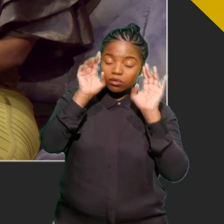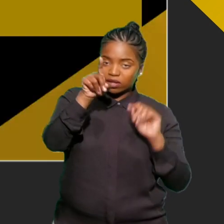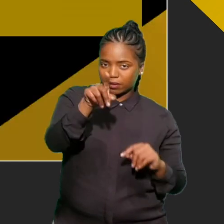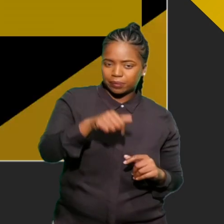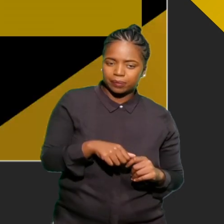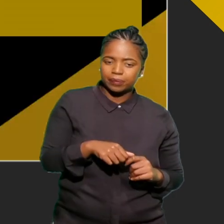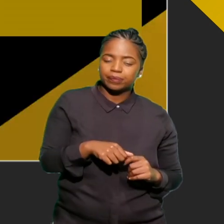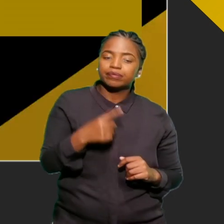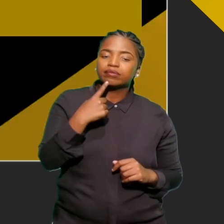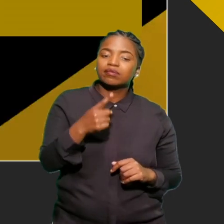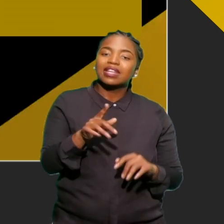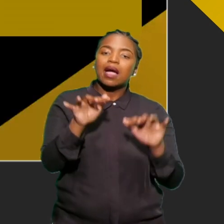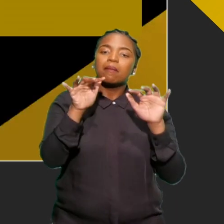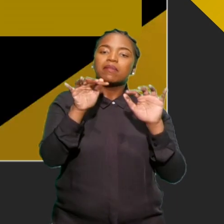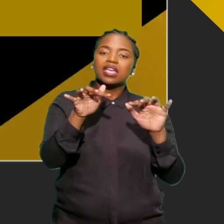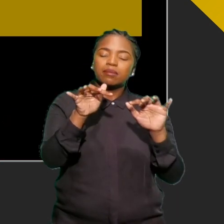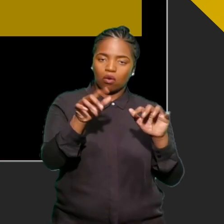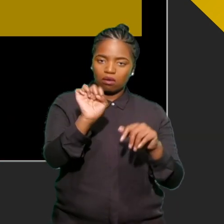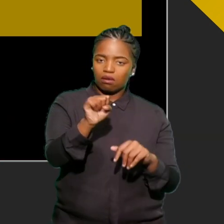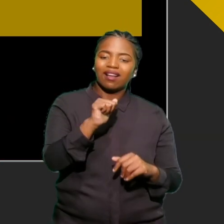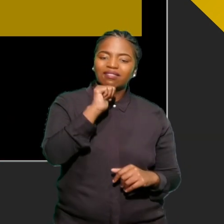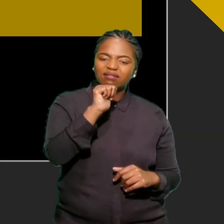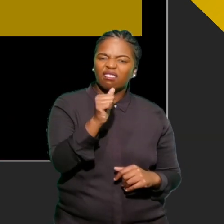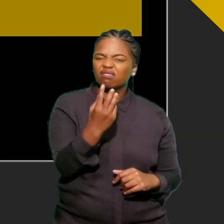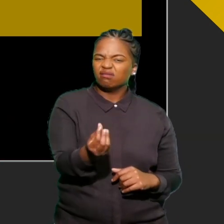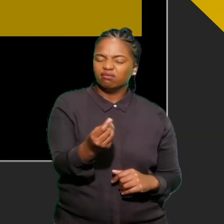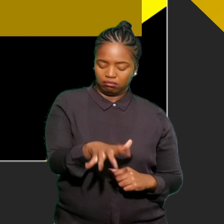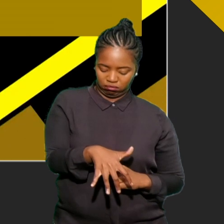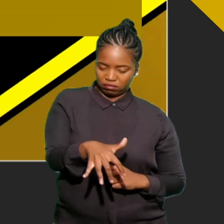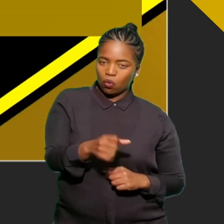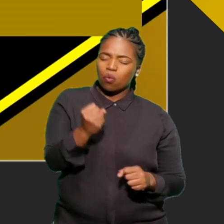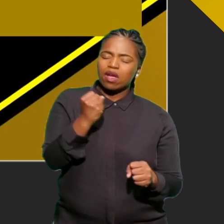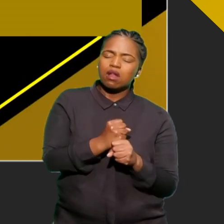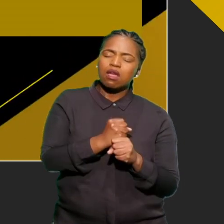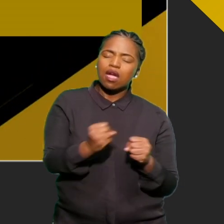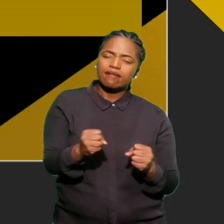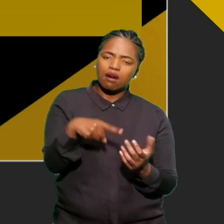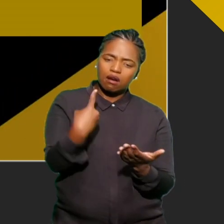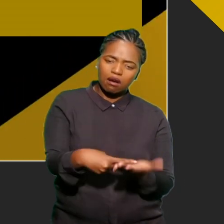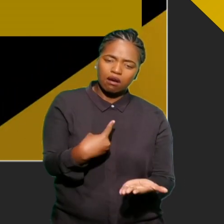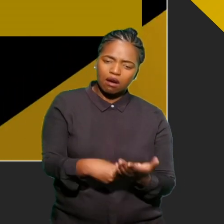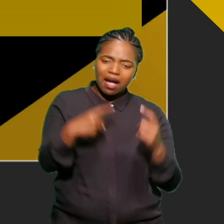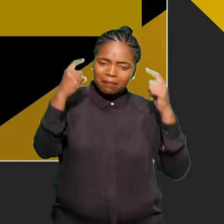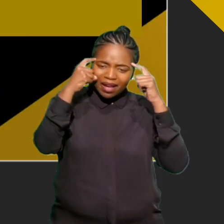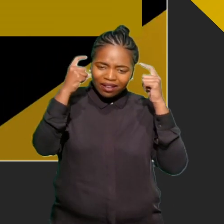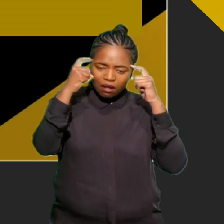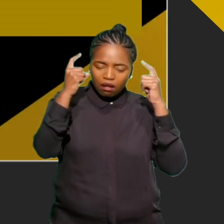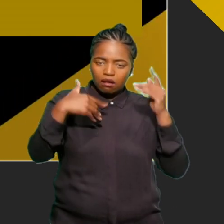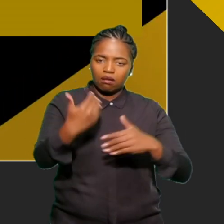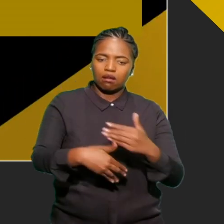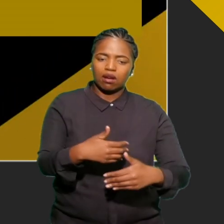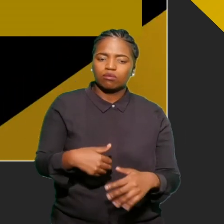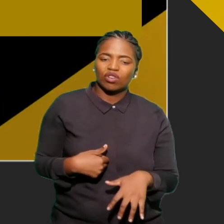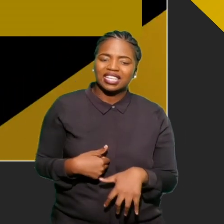goes a bit of like this. People take teenage pregnancy lightly, as I said, and we never talk about their mental state throughout the pregnancies.